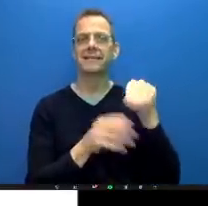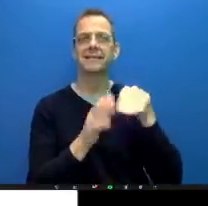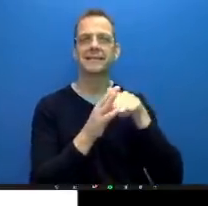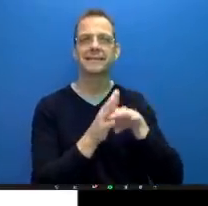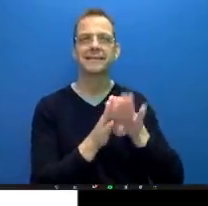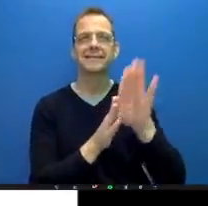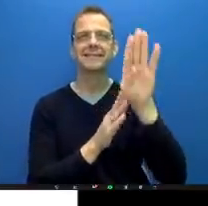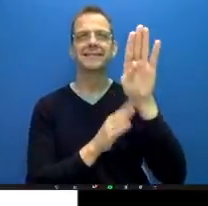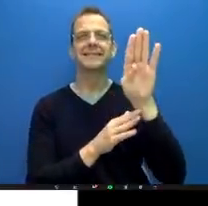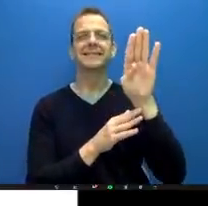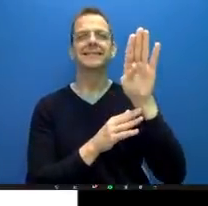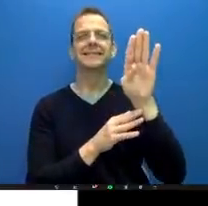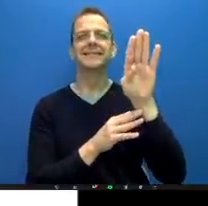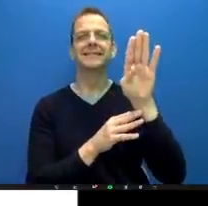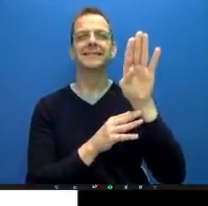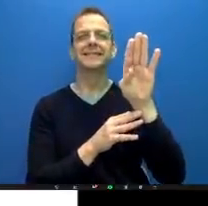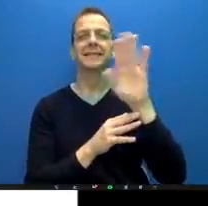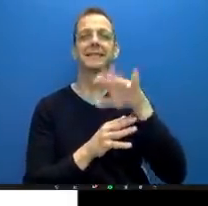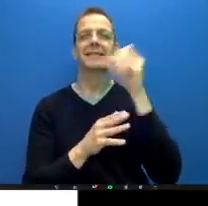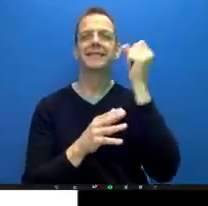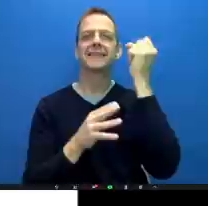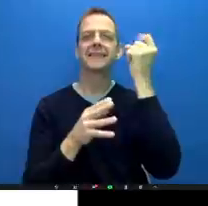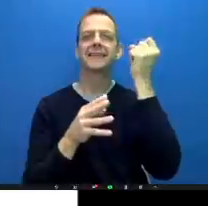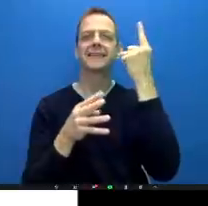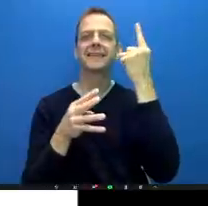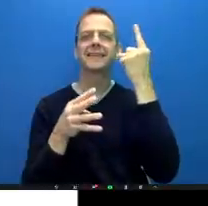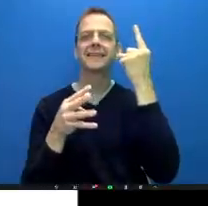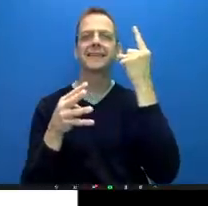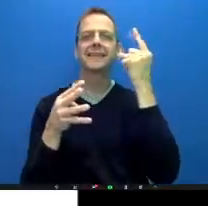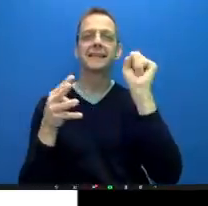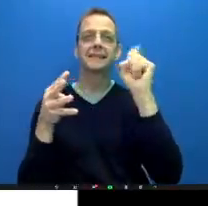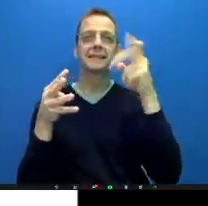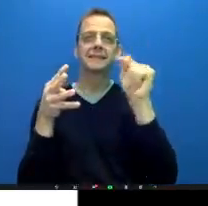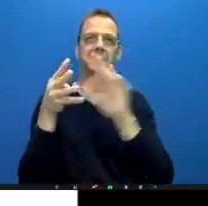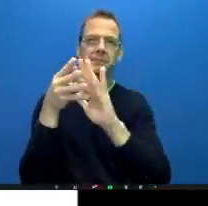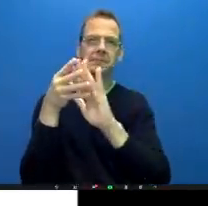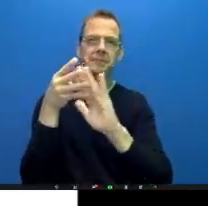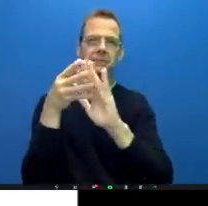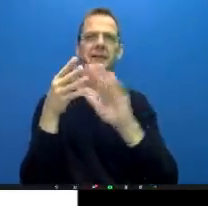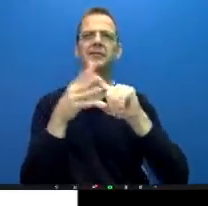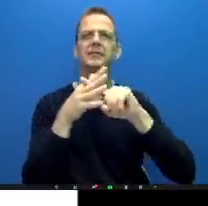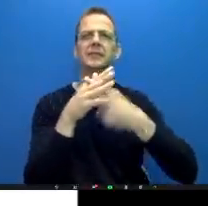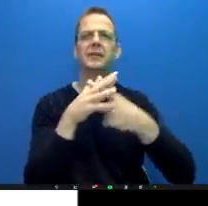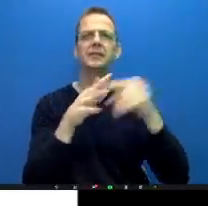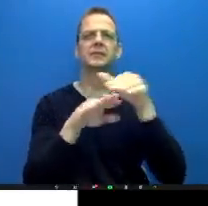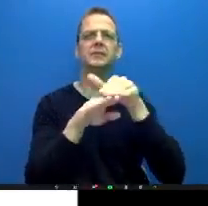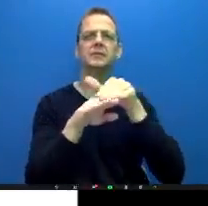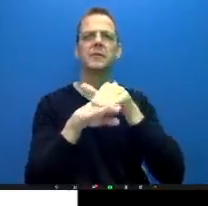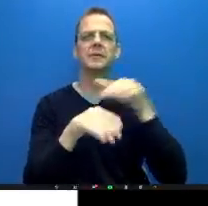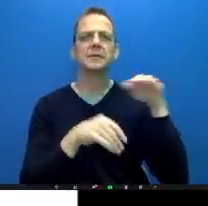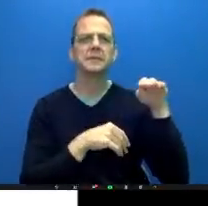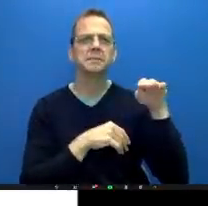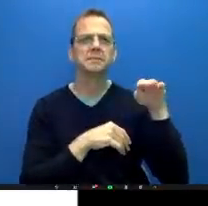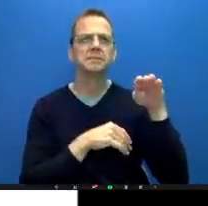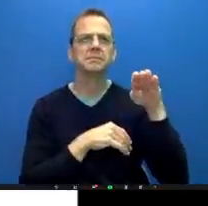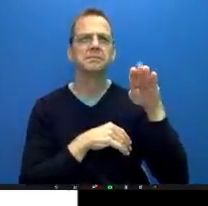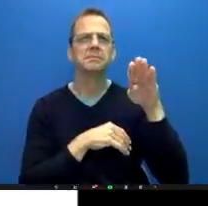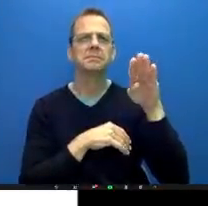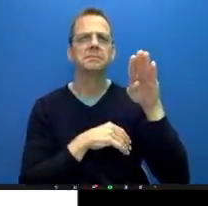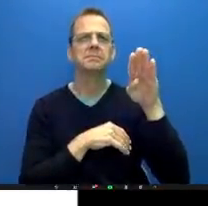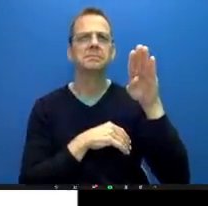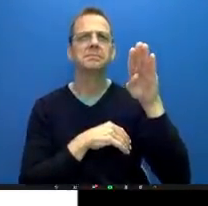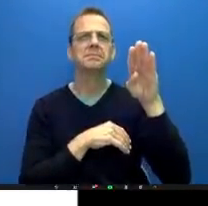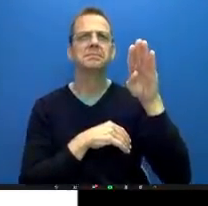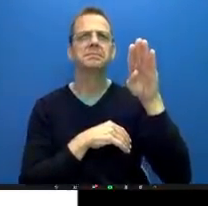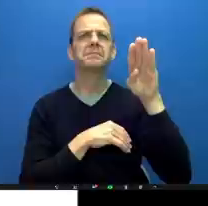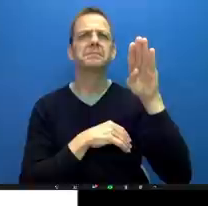doubling, but with doubling every 60 days. So very, very slow, yet persistent growth.